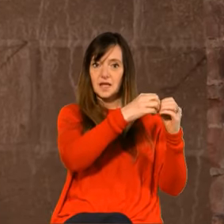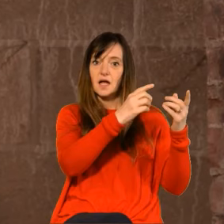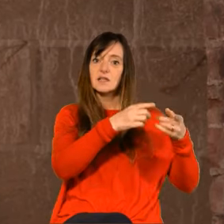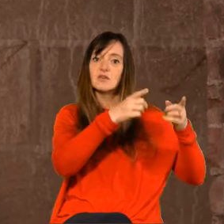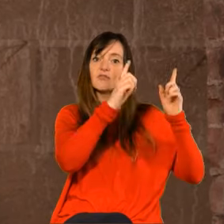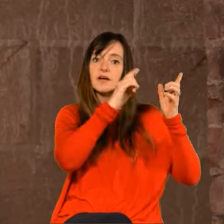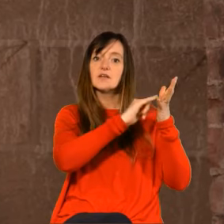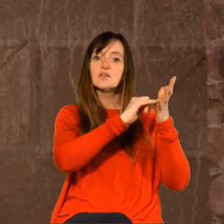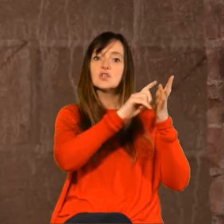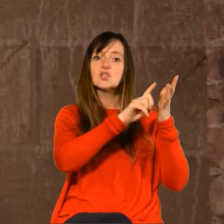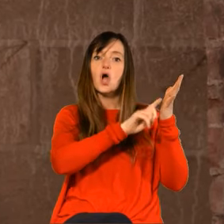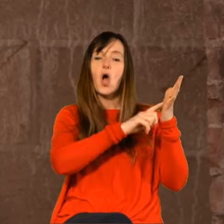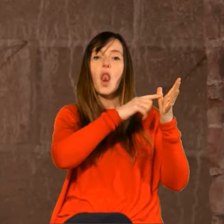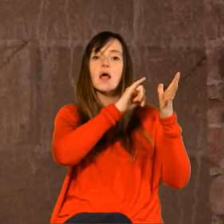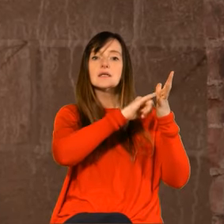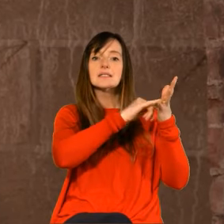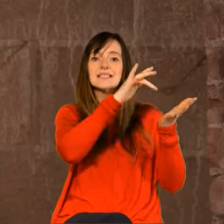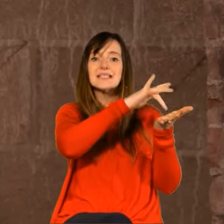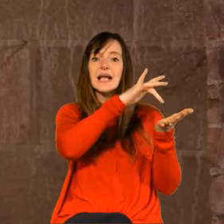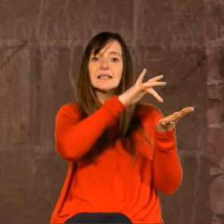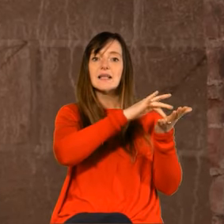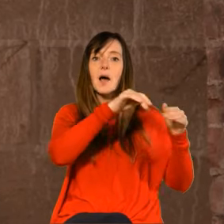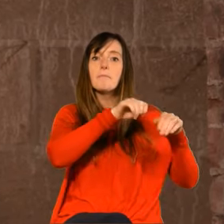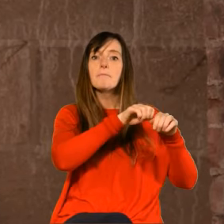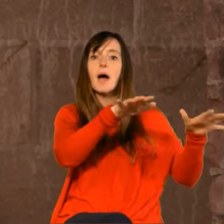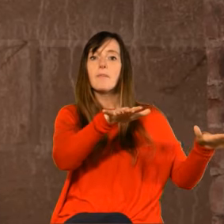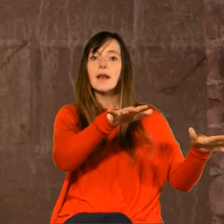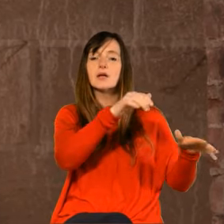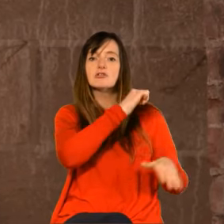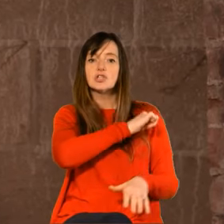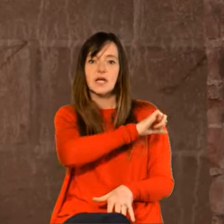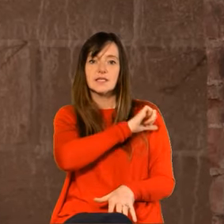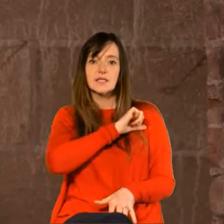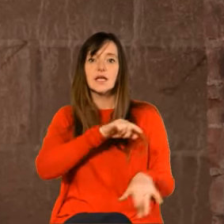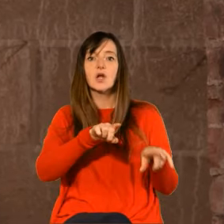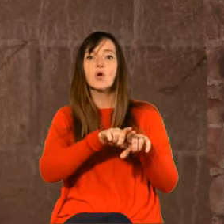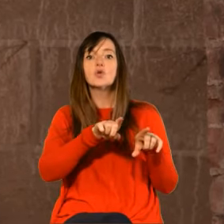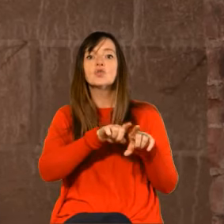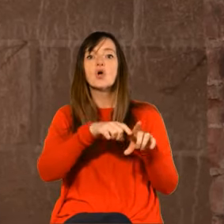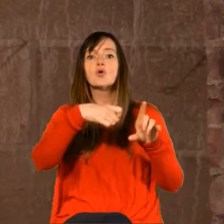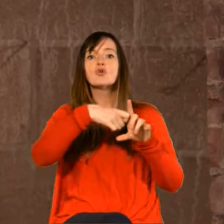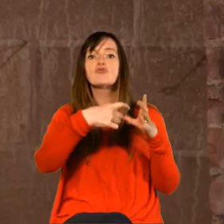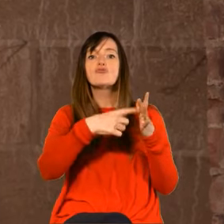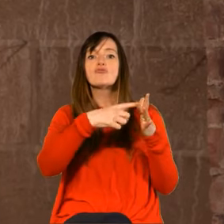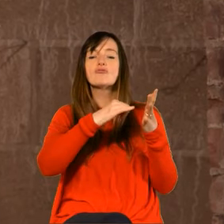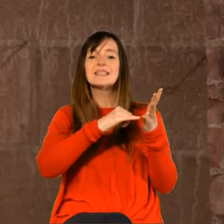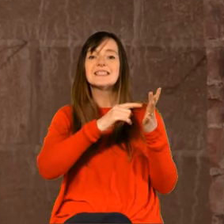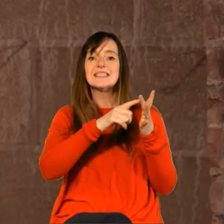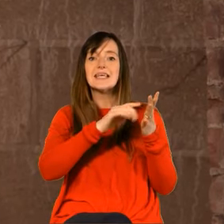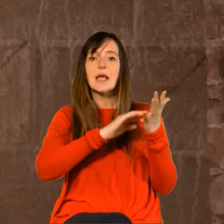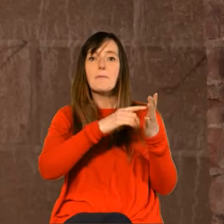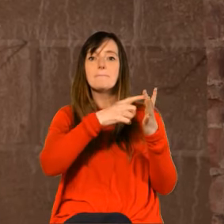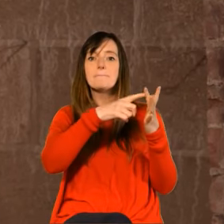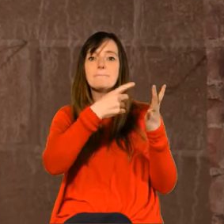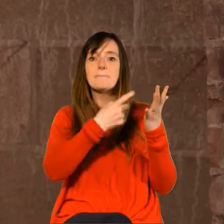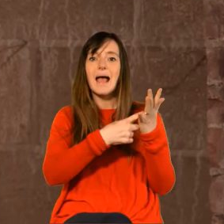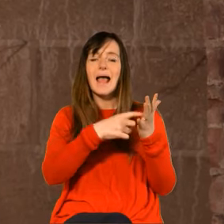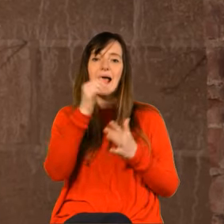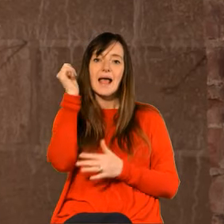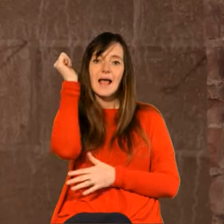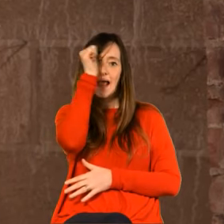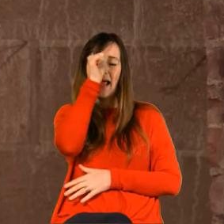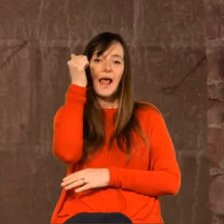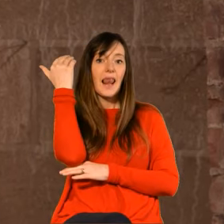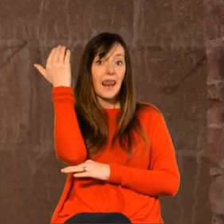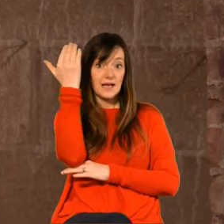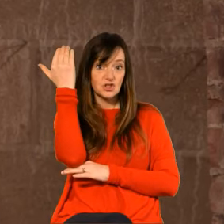of Solus Centre for Public Christianity, and Christy Mayer, who is a research fellow at Oak Hill and lecturer in apologetics,